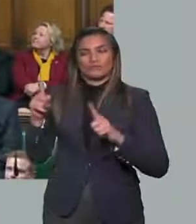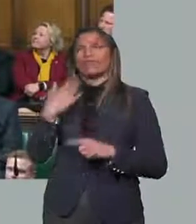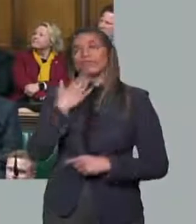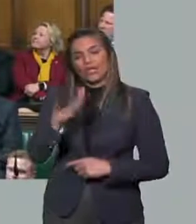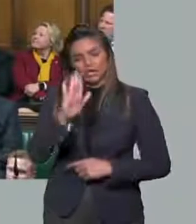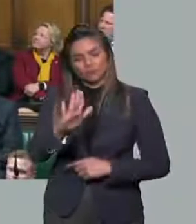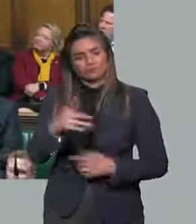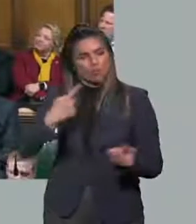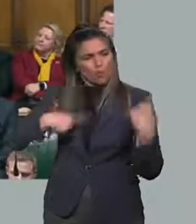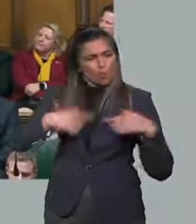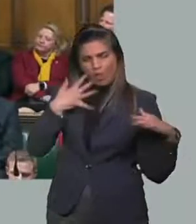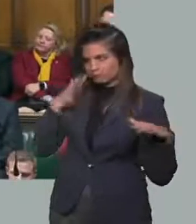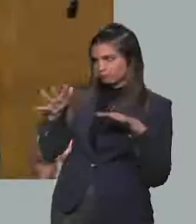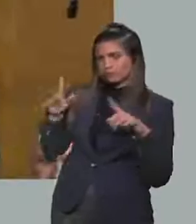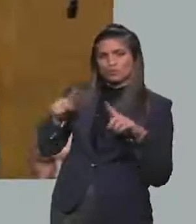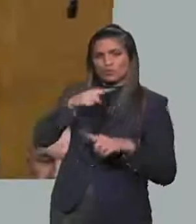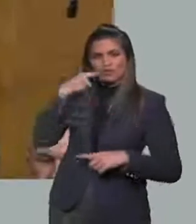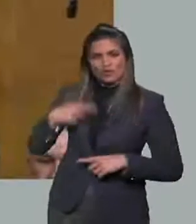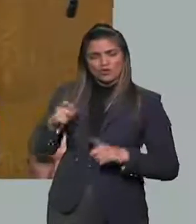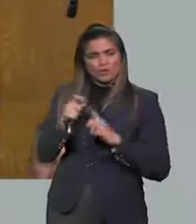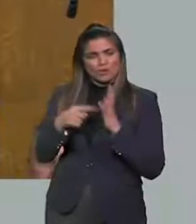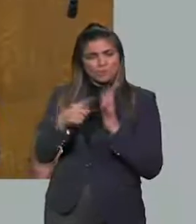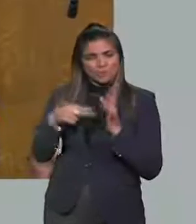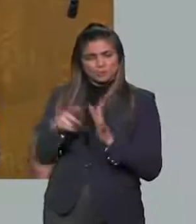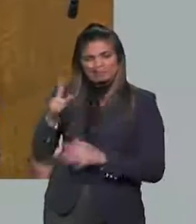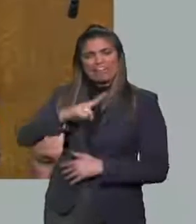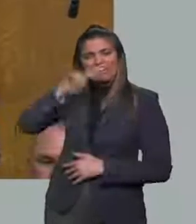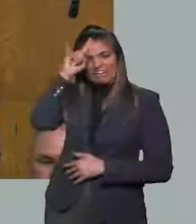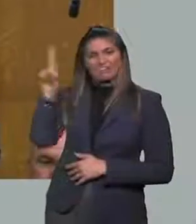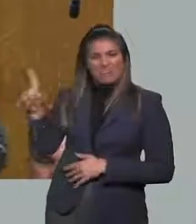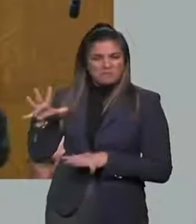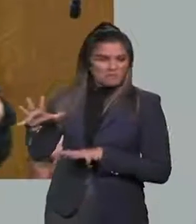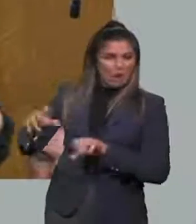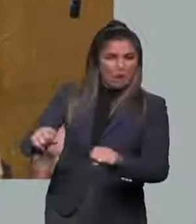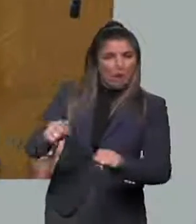rightly focused on Putin's evil invasion of Ukraine.